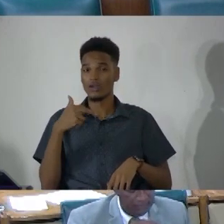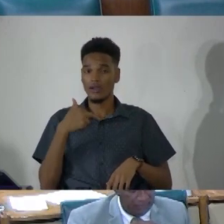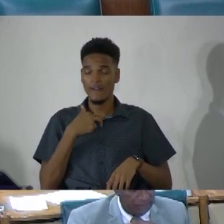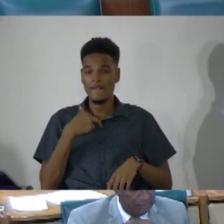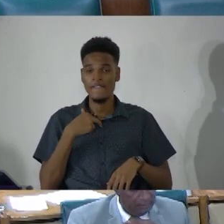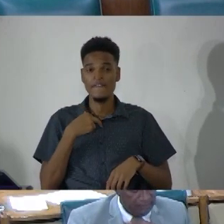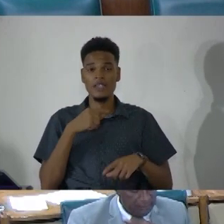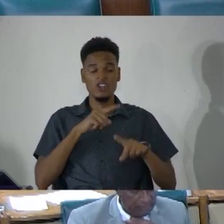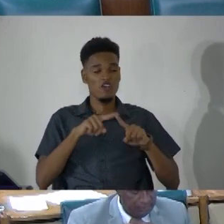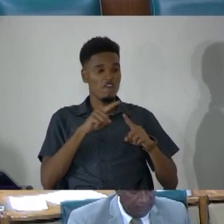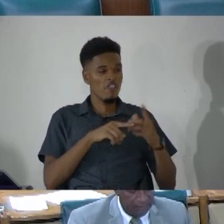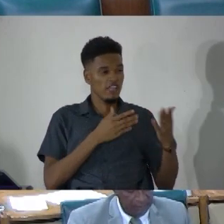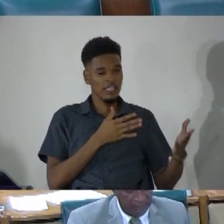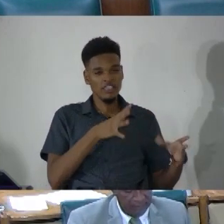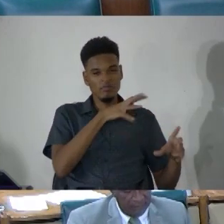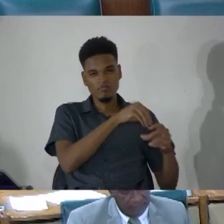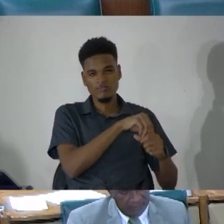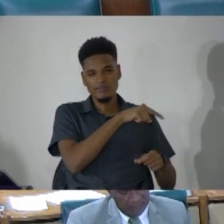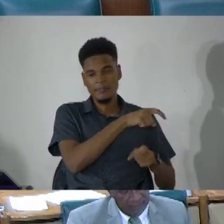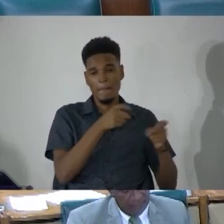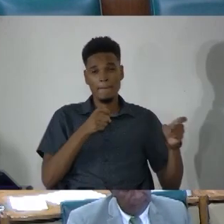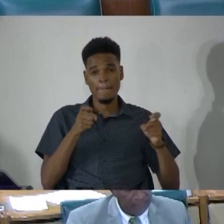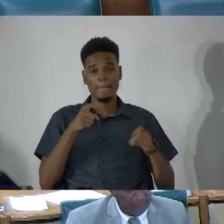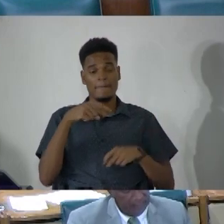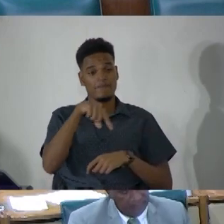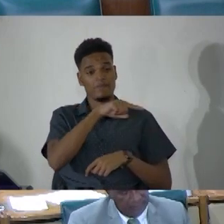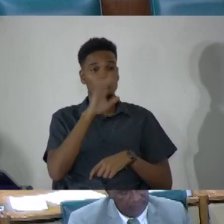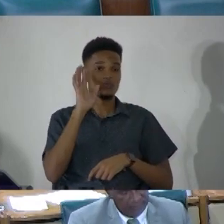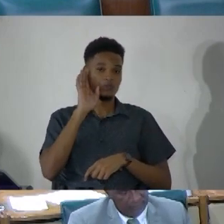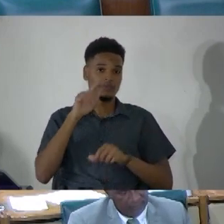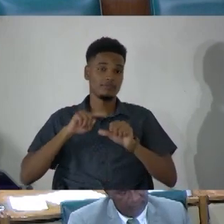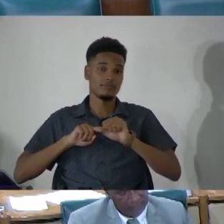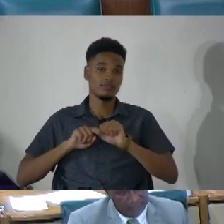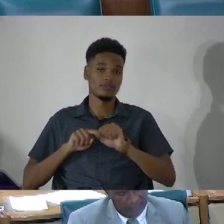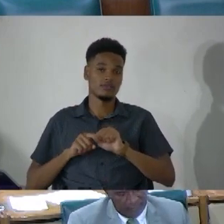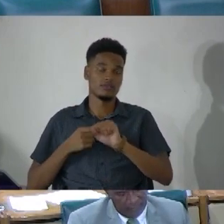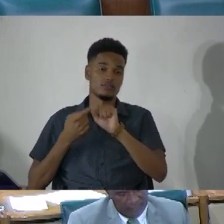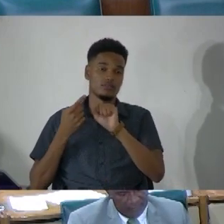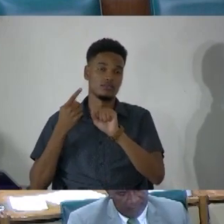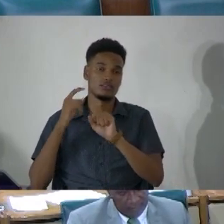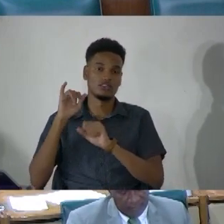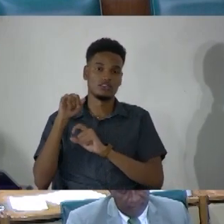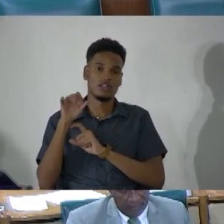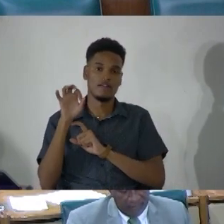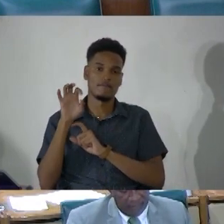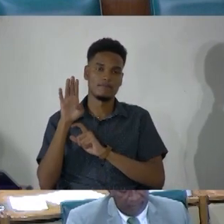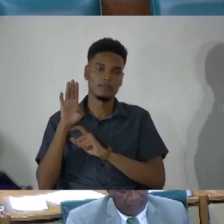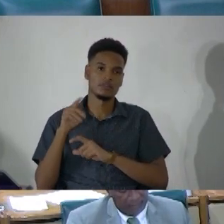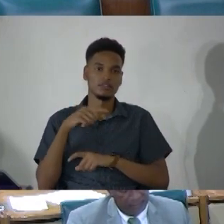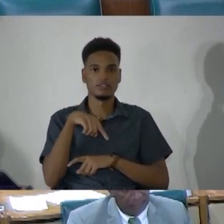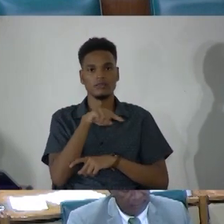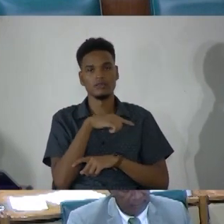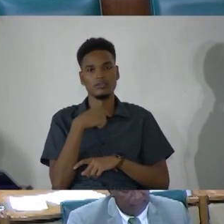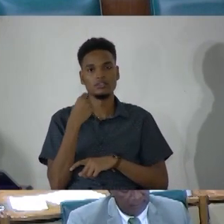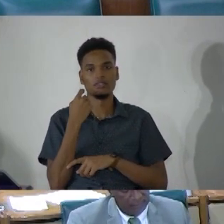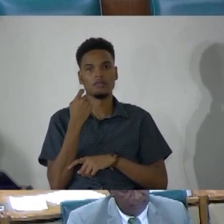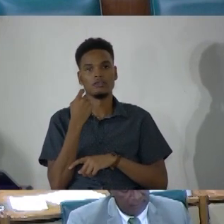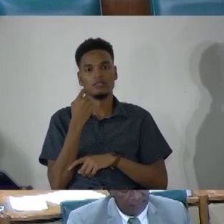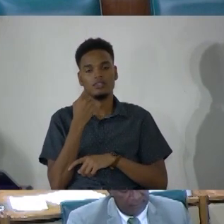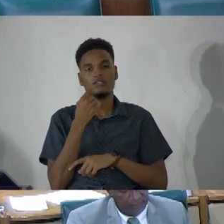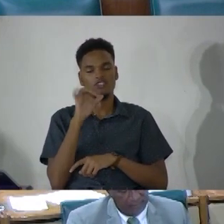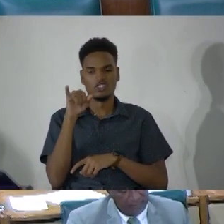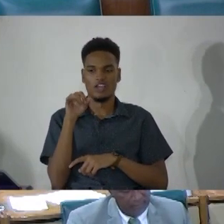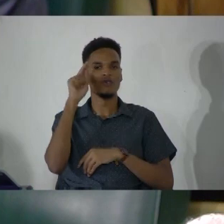management, this system will streamline the JFB's entire building inspection process